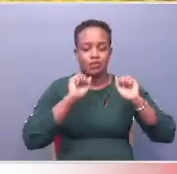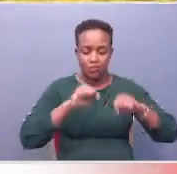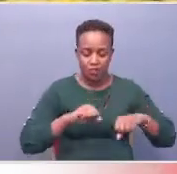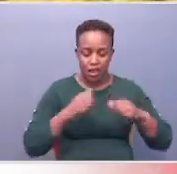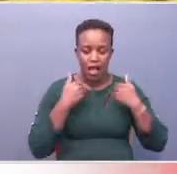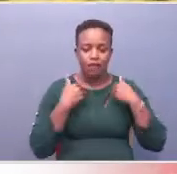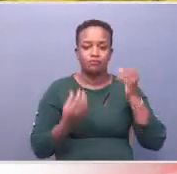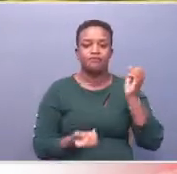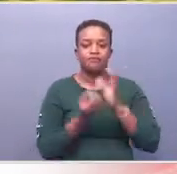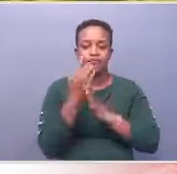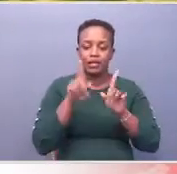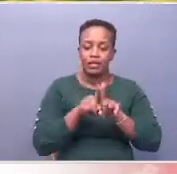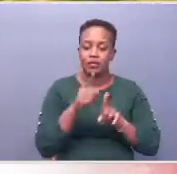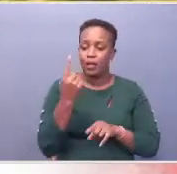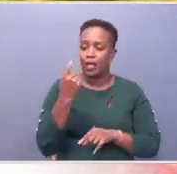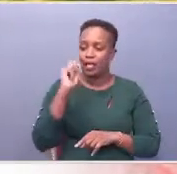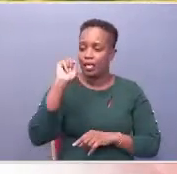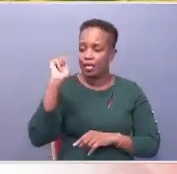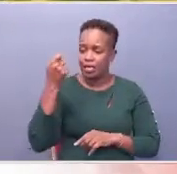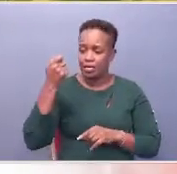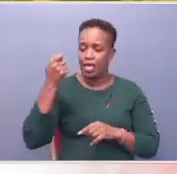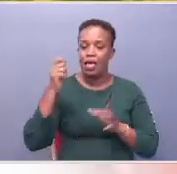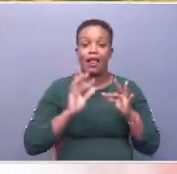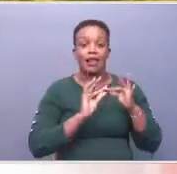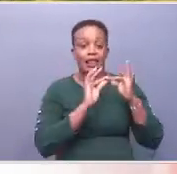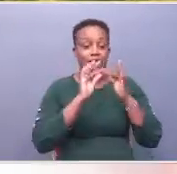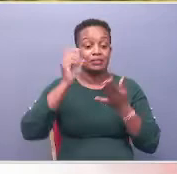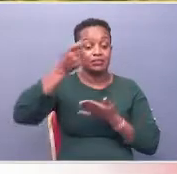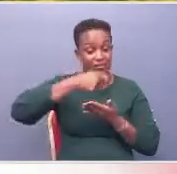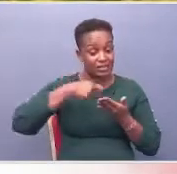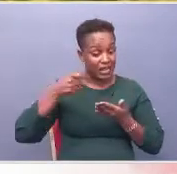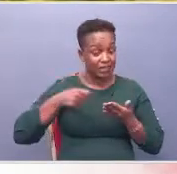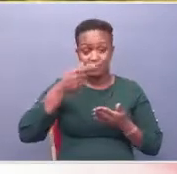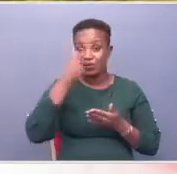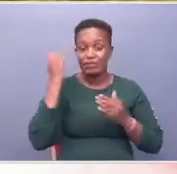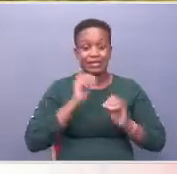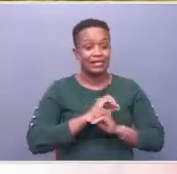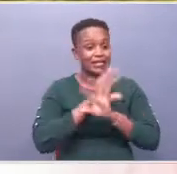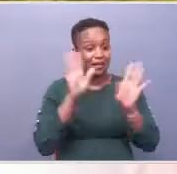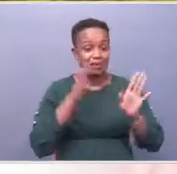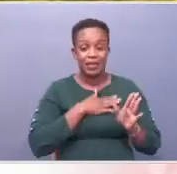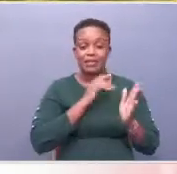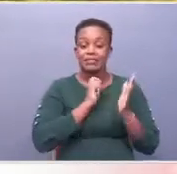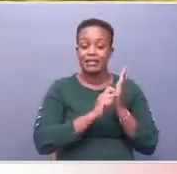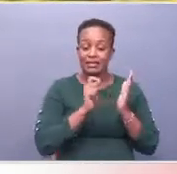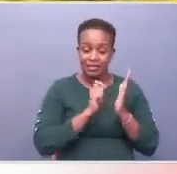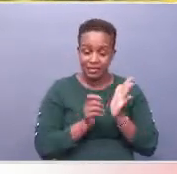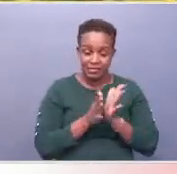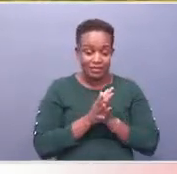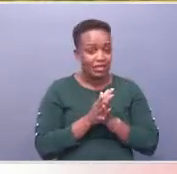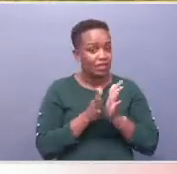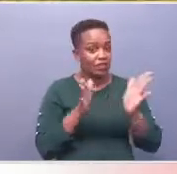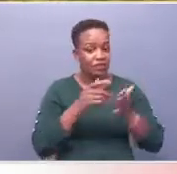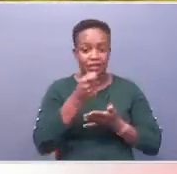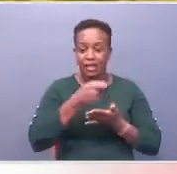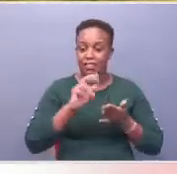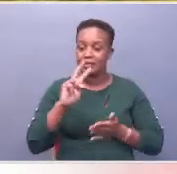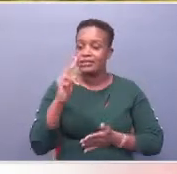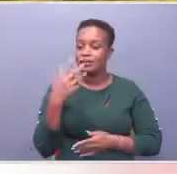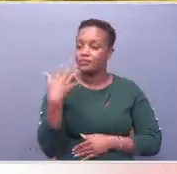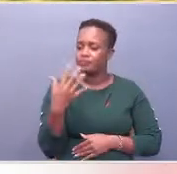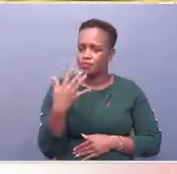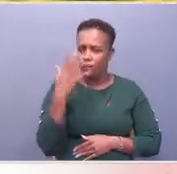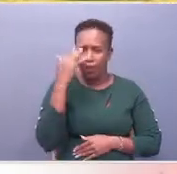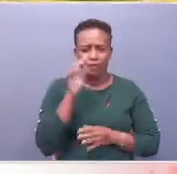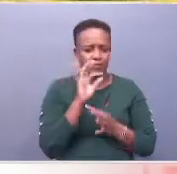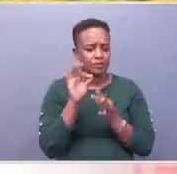One Kenya Alliance to sign. Because, quite frankly, my Secretary General did not sign the second document because it was